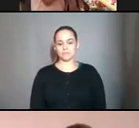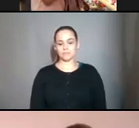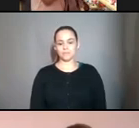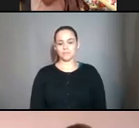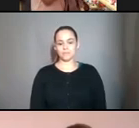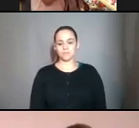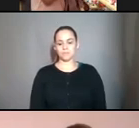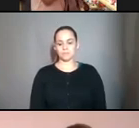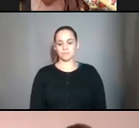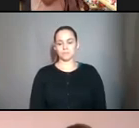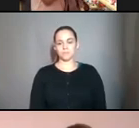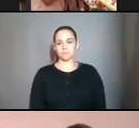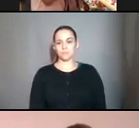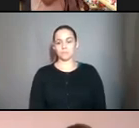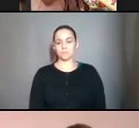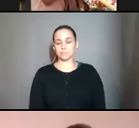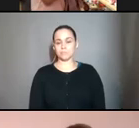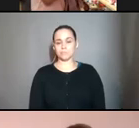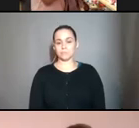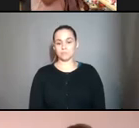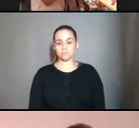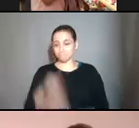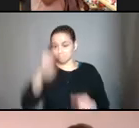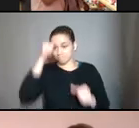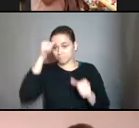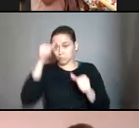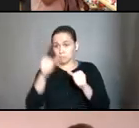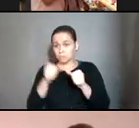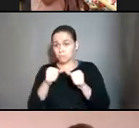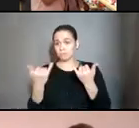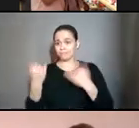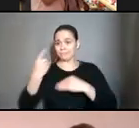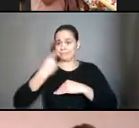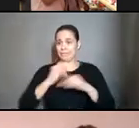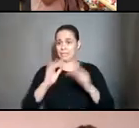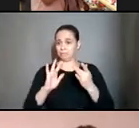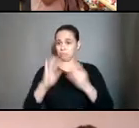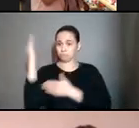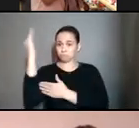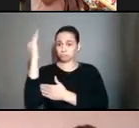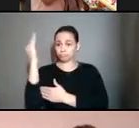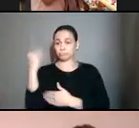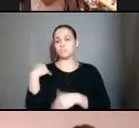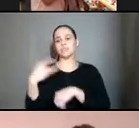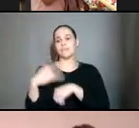A reminder that today's webinar will be available on our website,